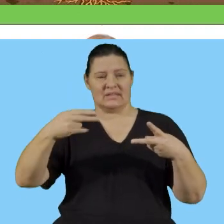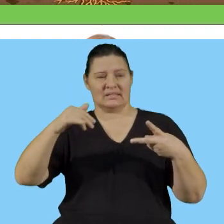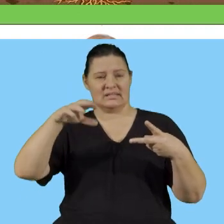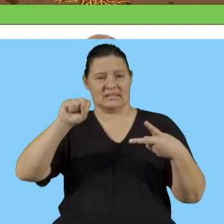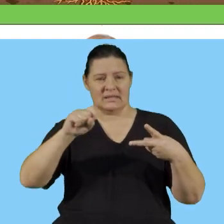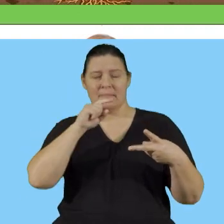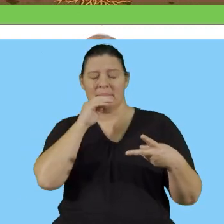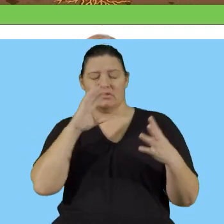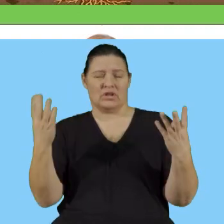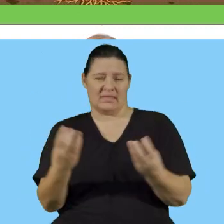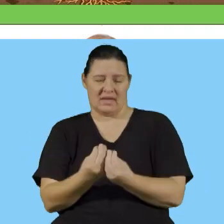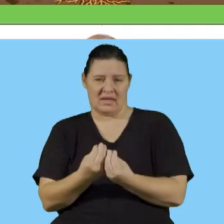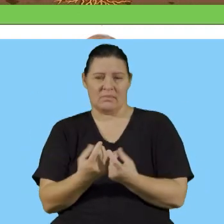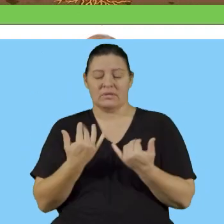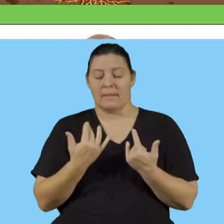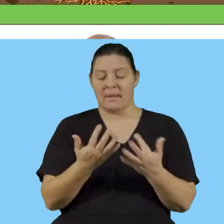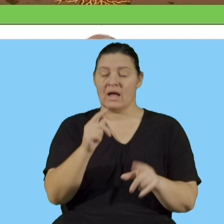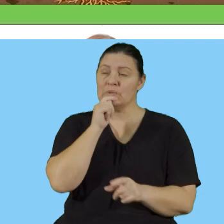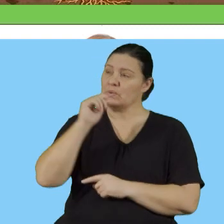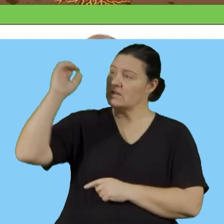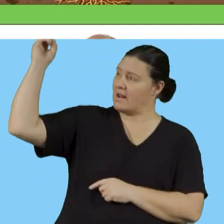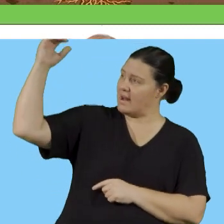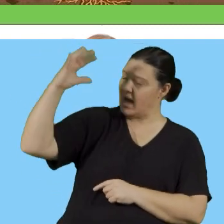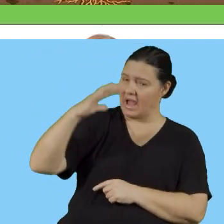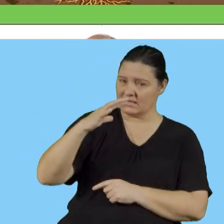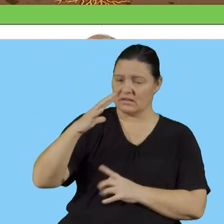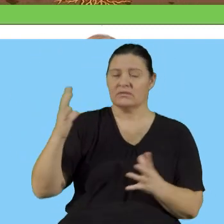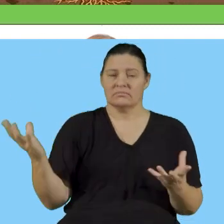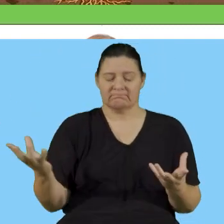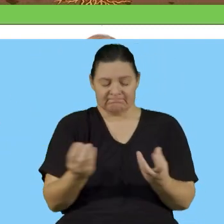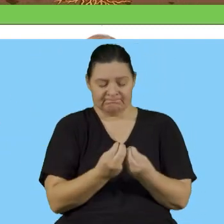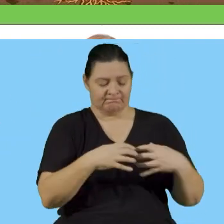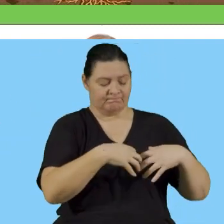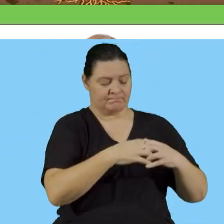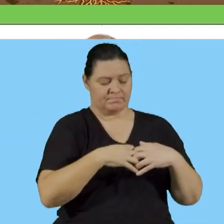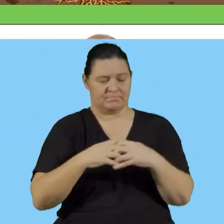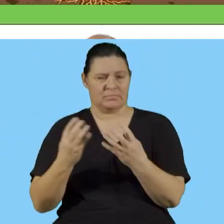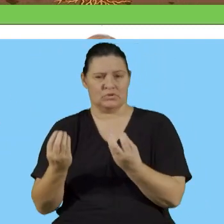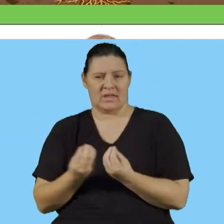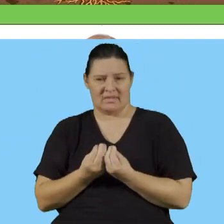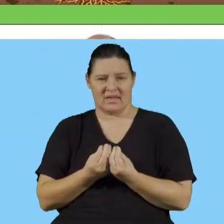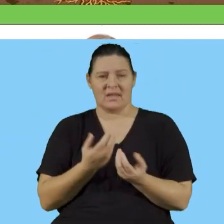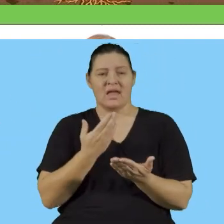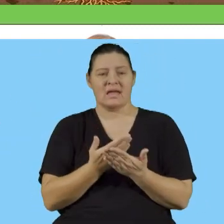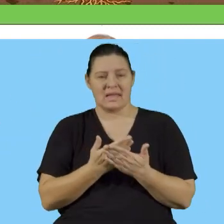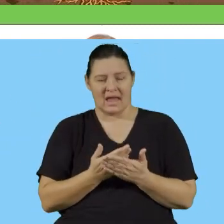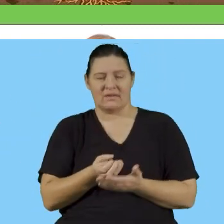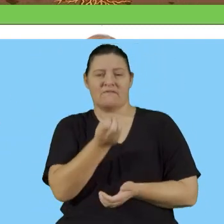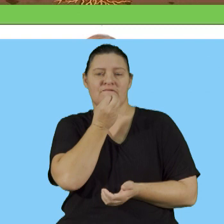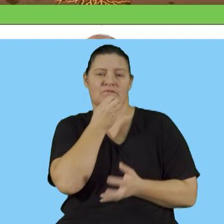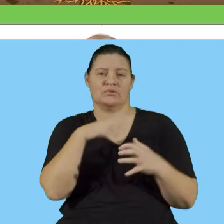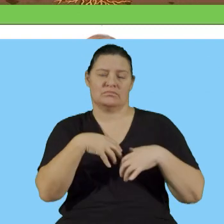term photosynthesis is when plants use light to put together certain things so that it can